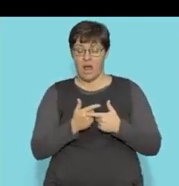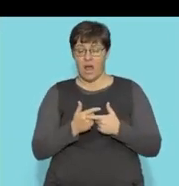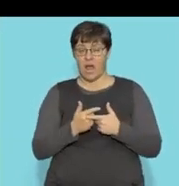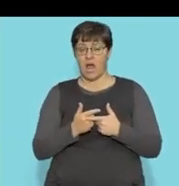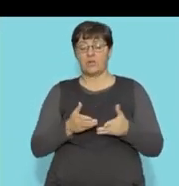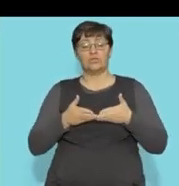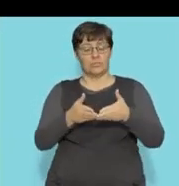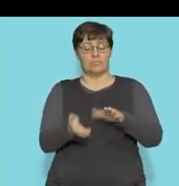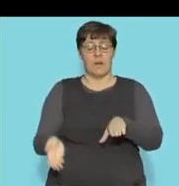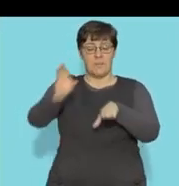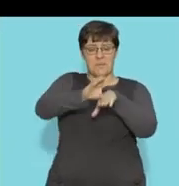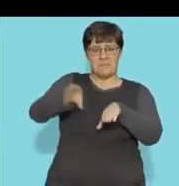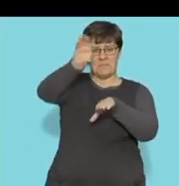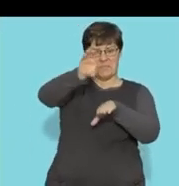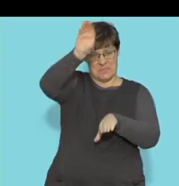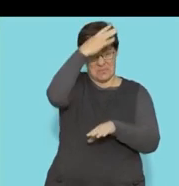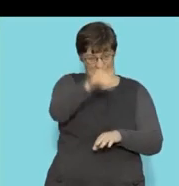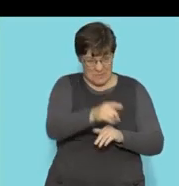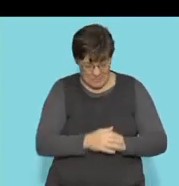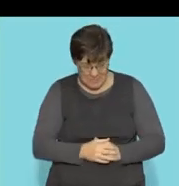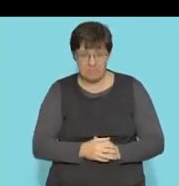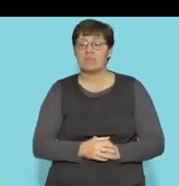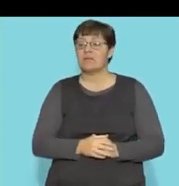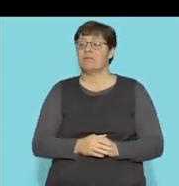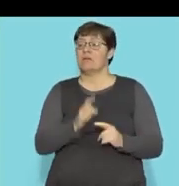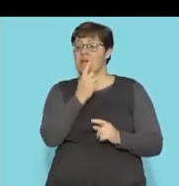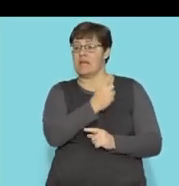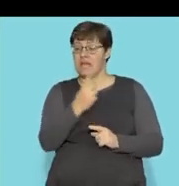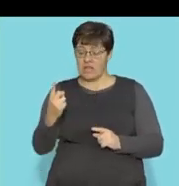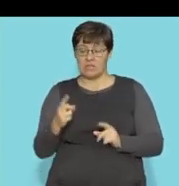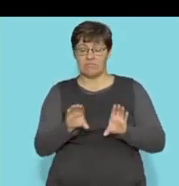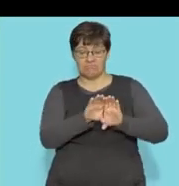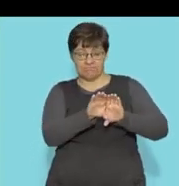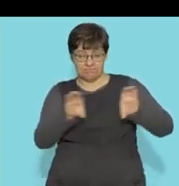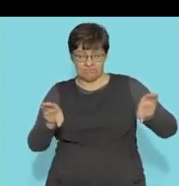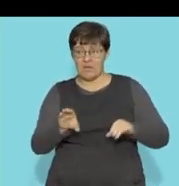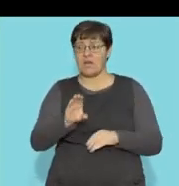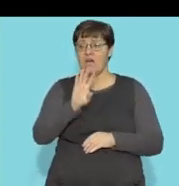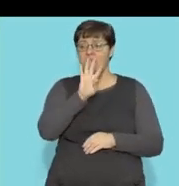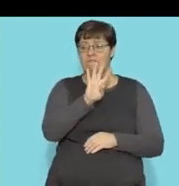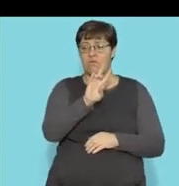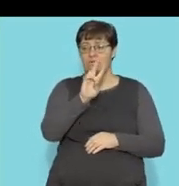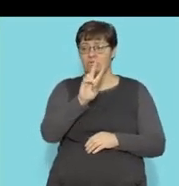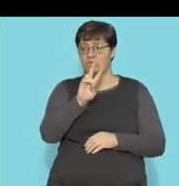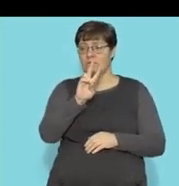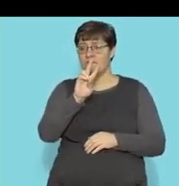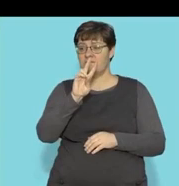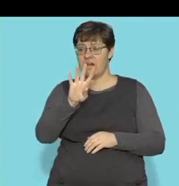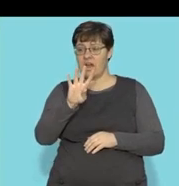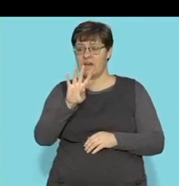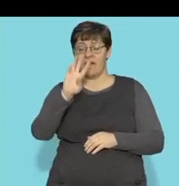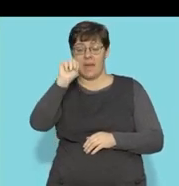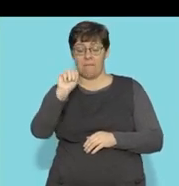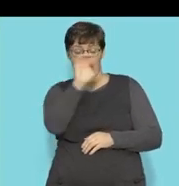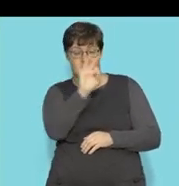a volume of 425 meters cubed. So we can see our shipping container that has a